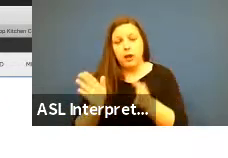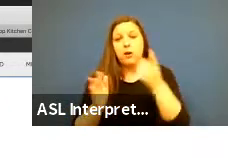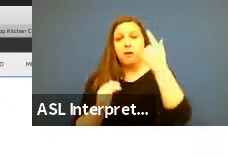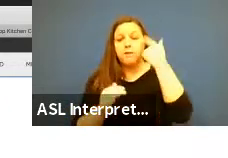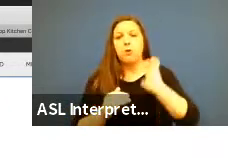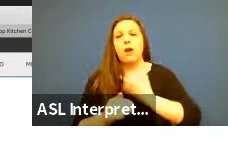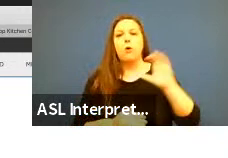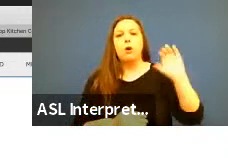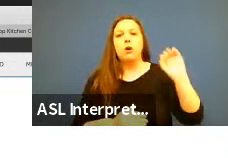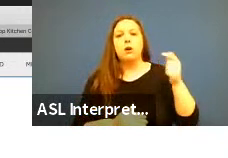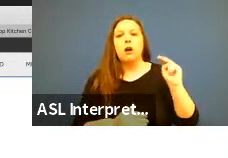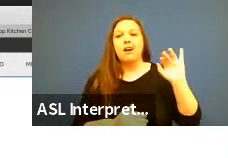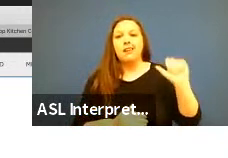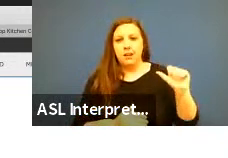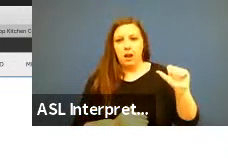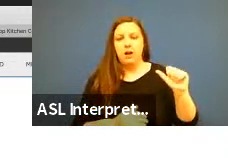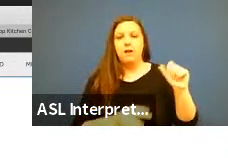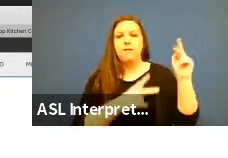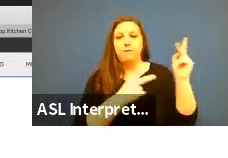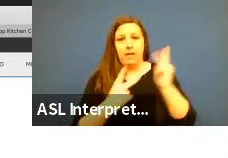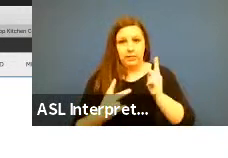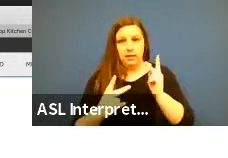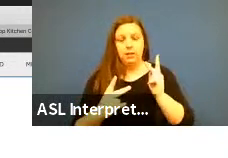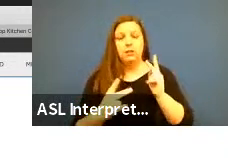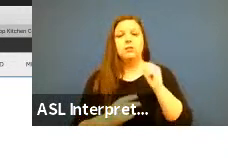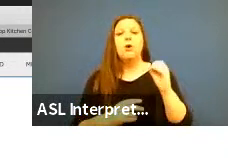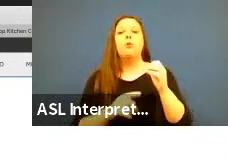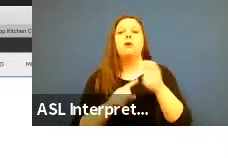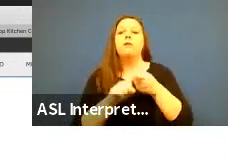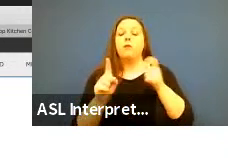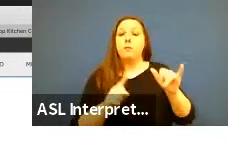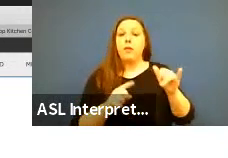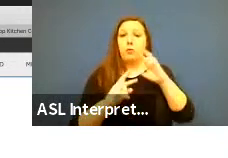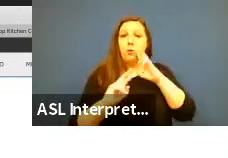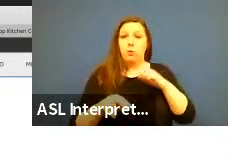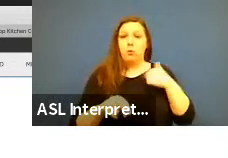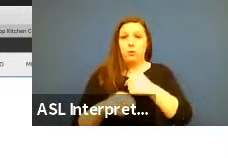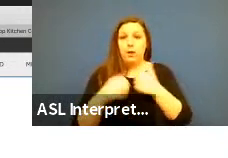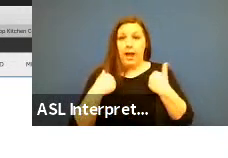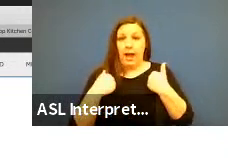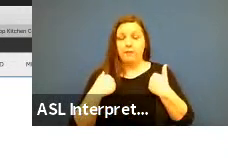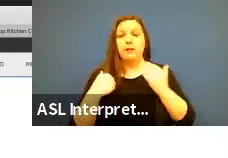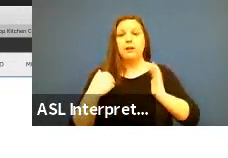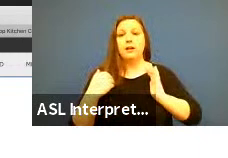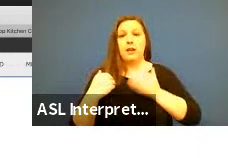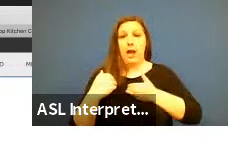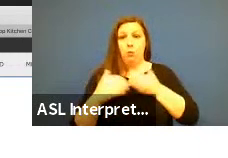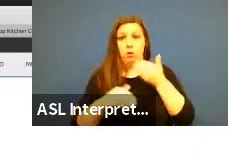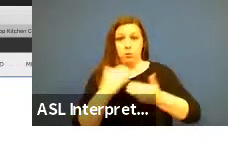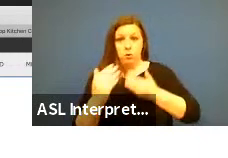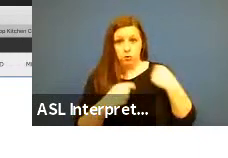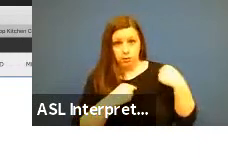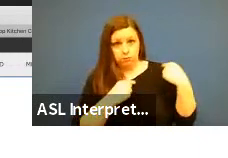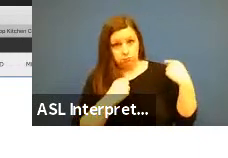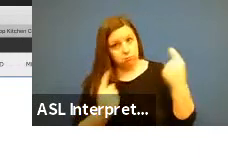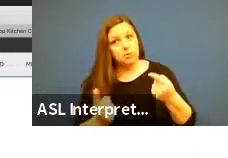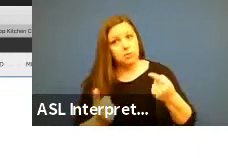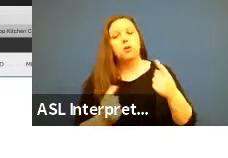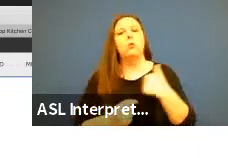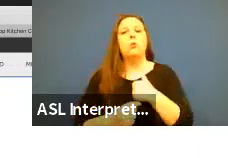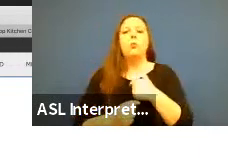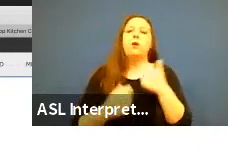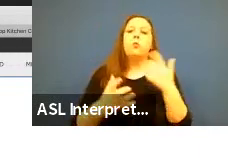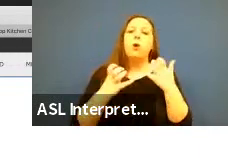cognitive visit. And so based on the report that we have and based on the progress we've made, we wanted